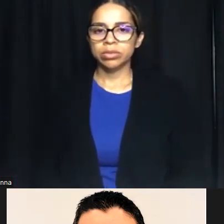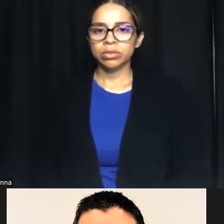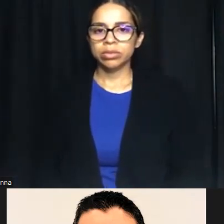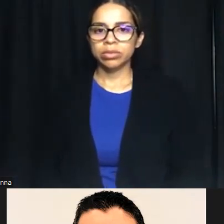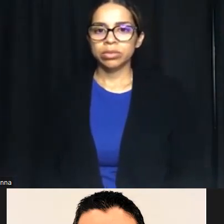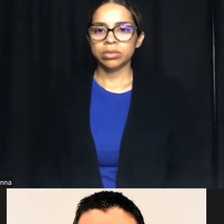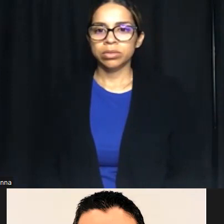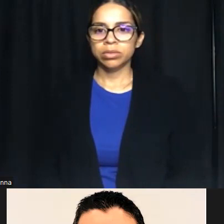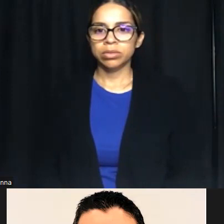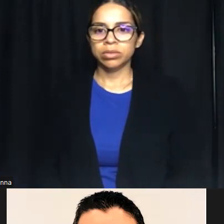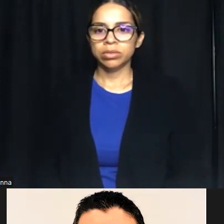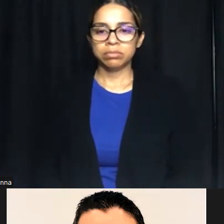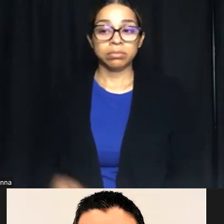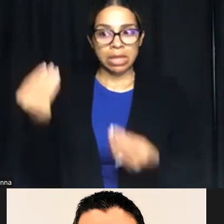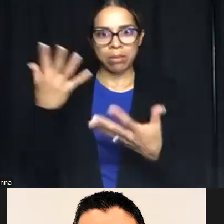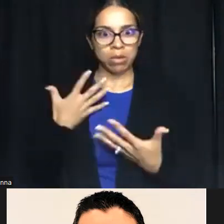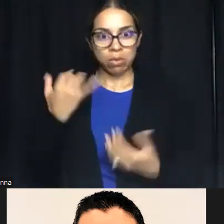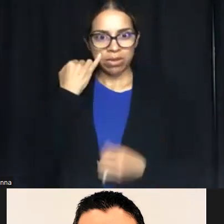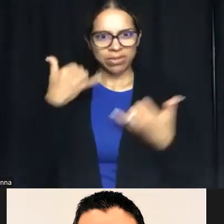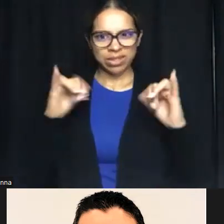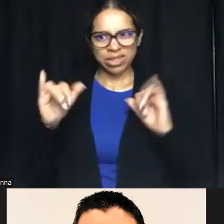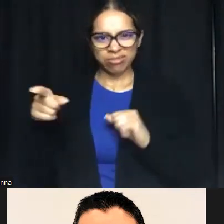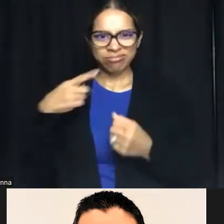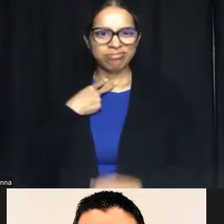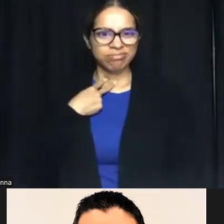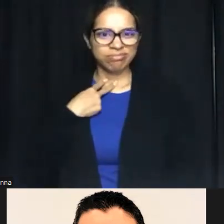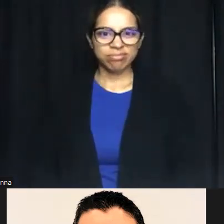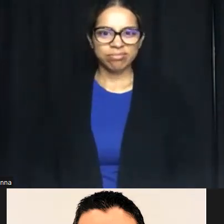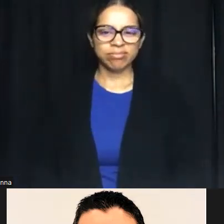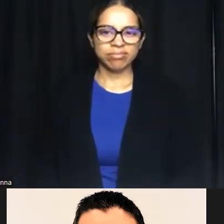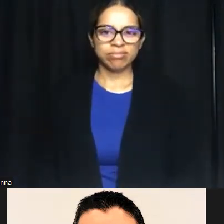Let me know if it doesn't, try something else.